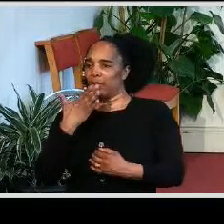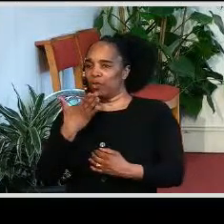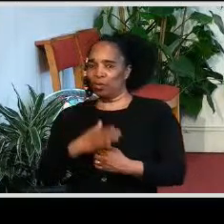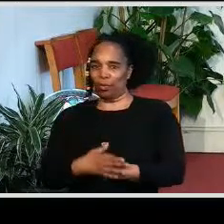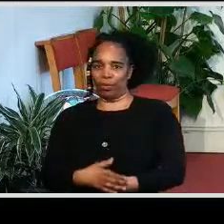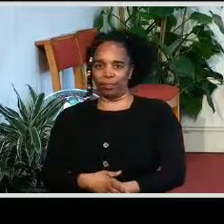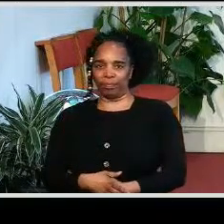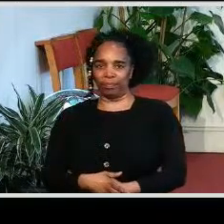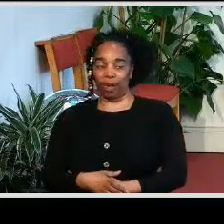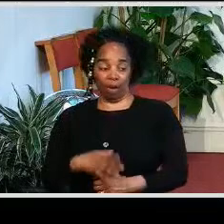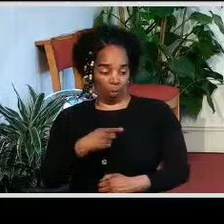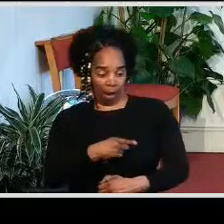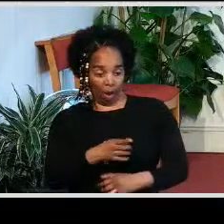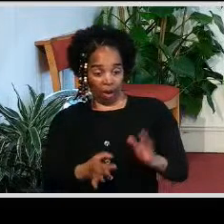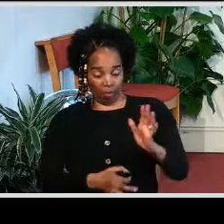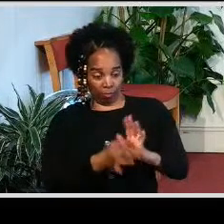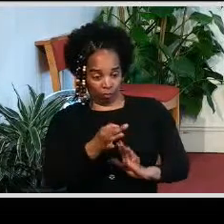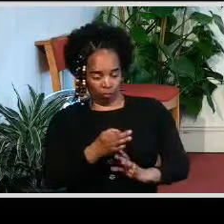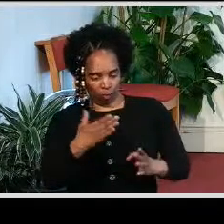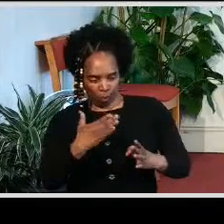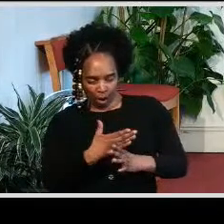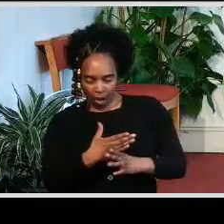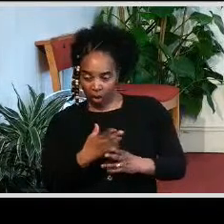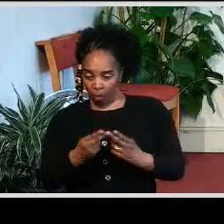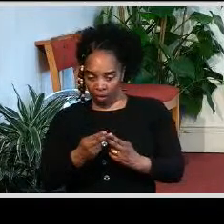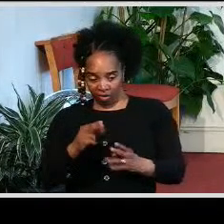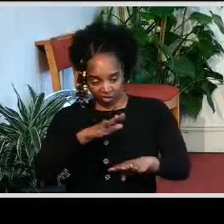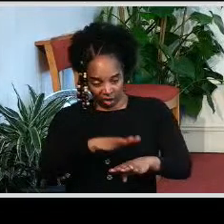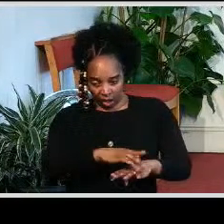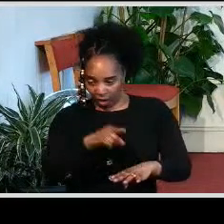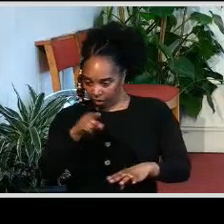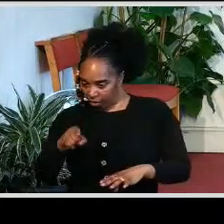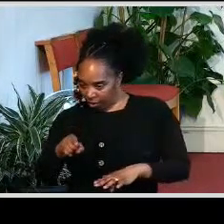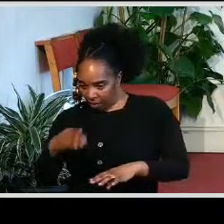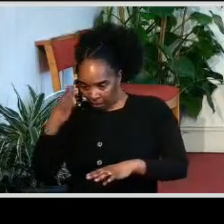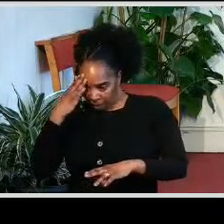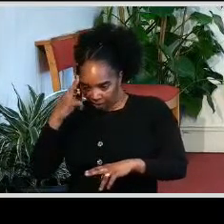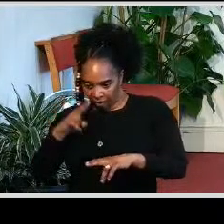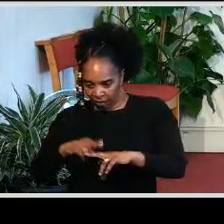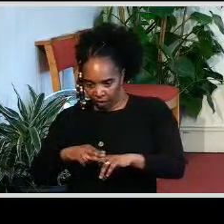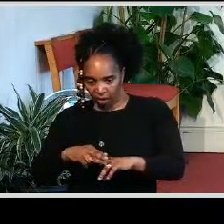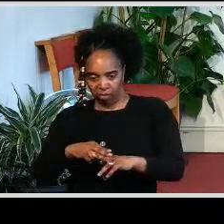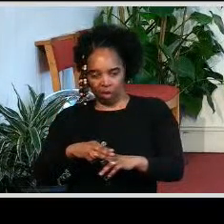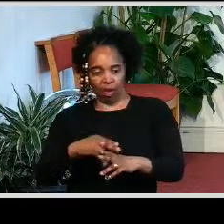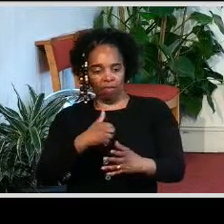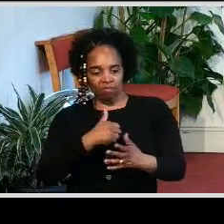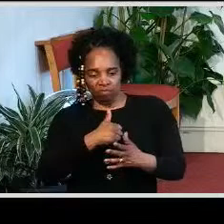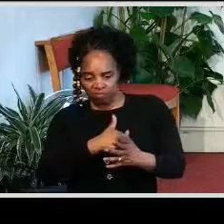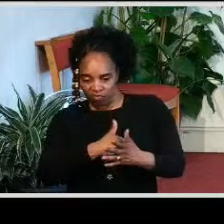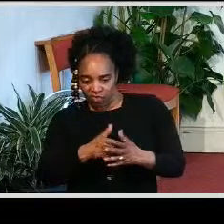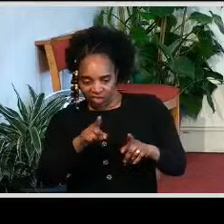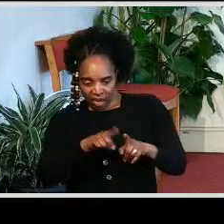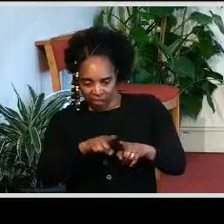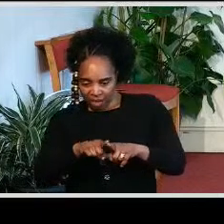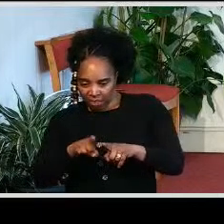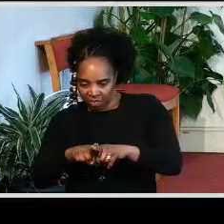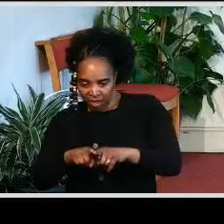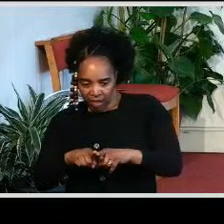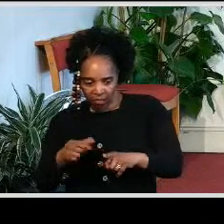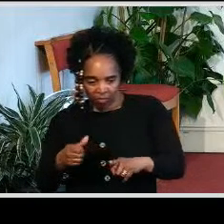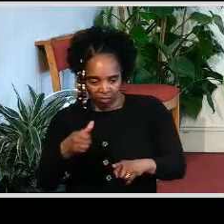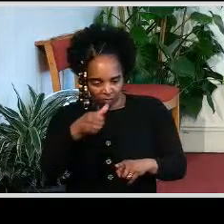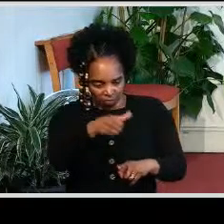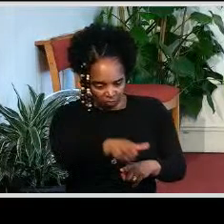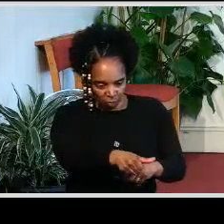and you will find there's an improvement. Work with the parents and be consistent with the rewards. Don't give a different reward. Now,